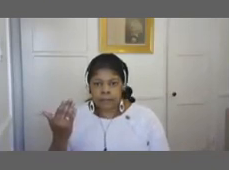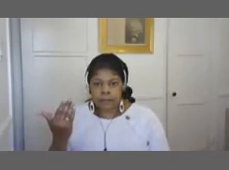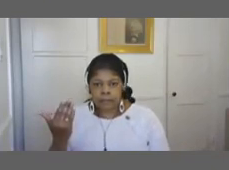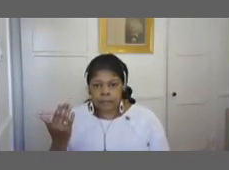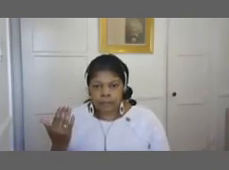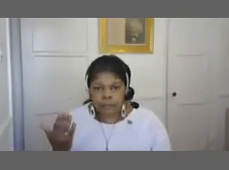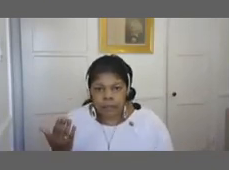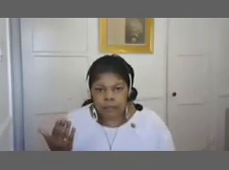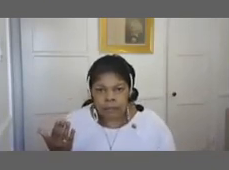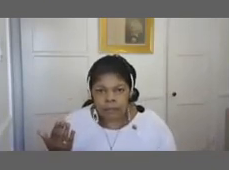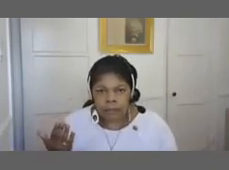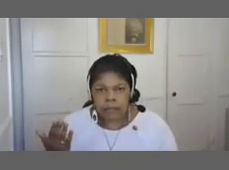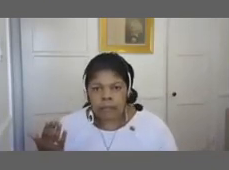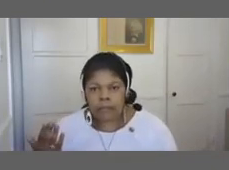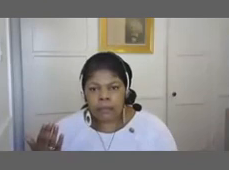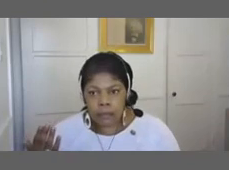and 100%.